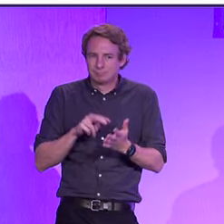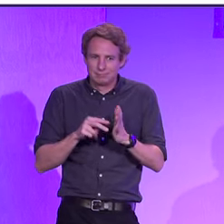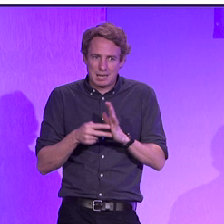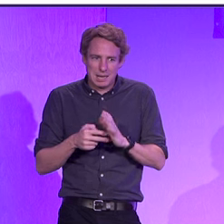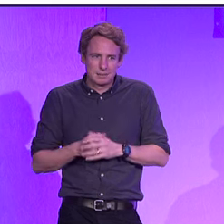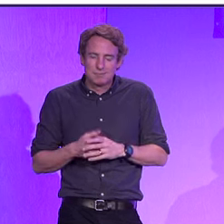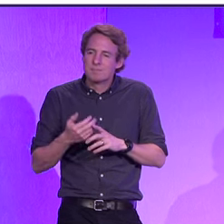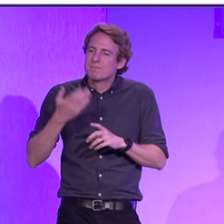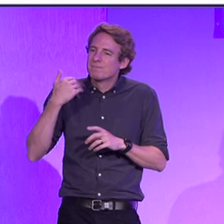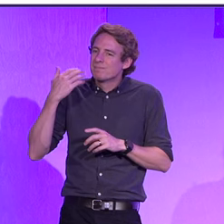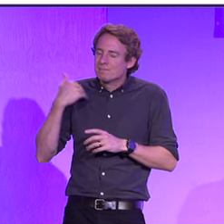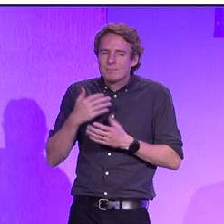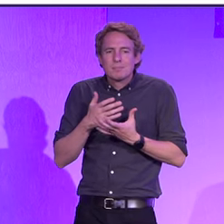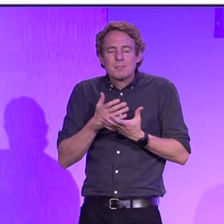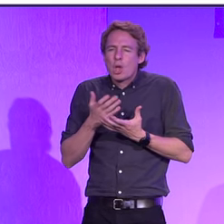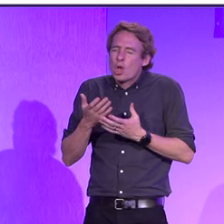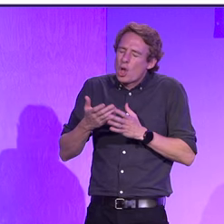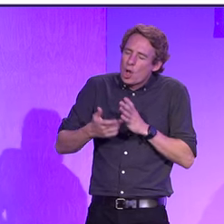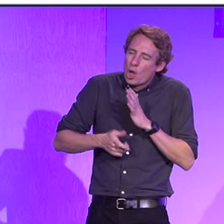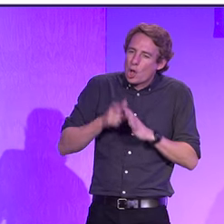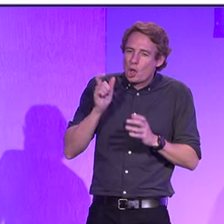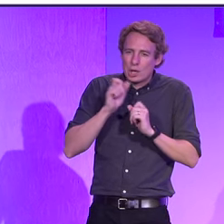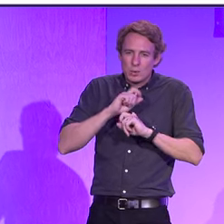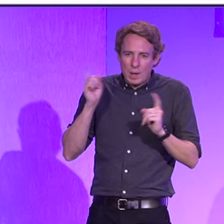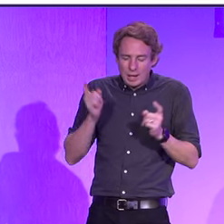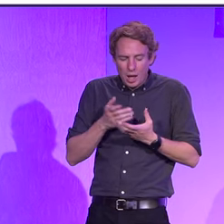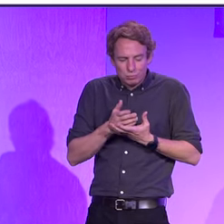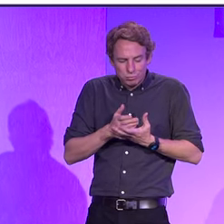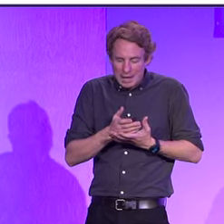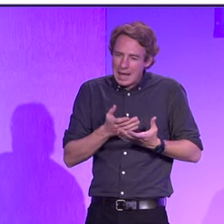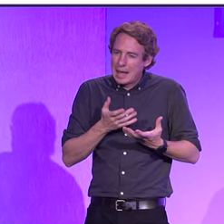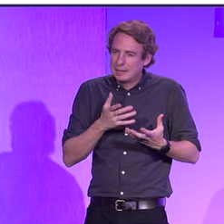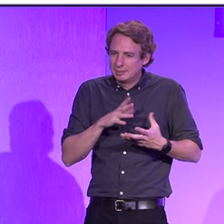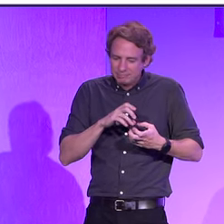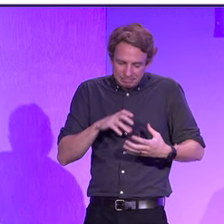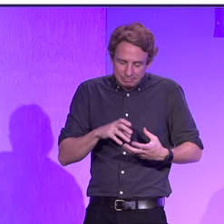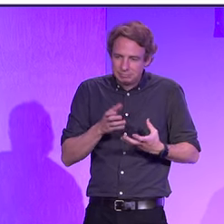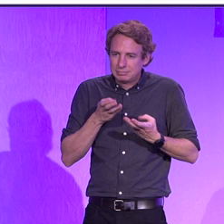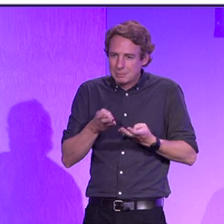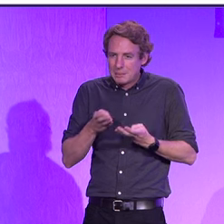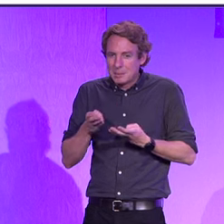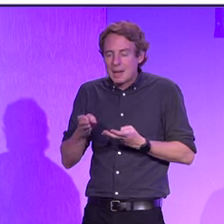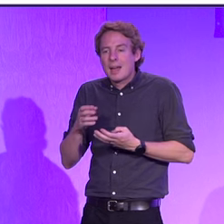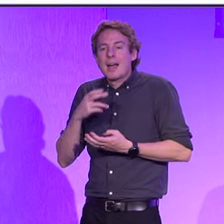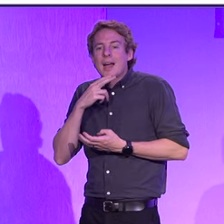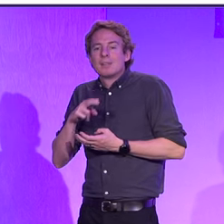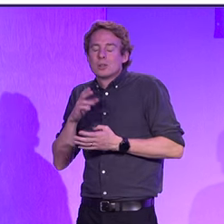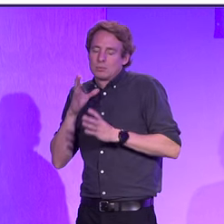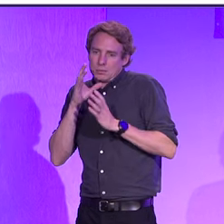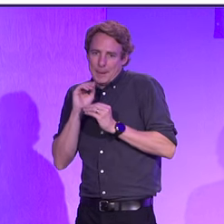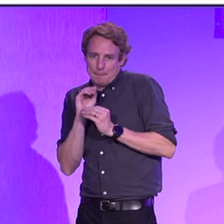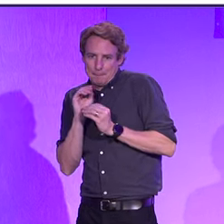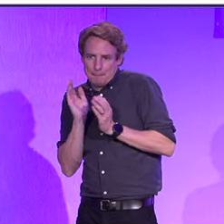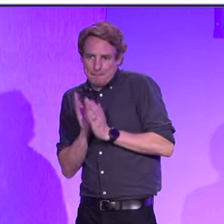would get up early and bake breads, and then take an afternoon nap in my car in the parking lot, and then attend these evening and weekend classes at